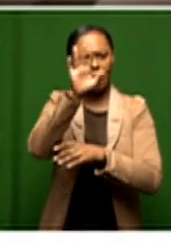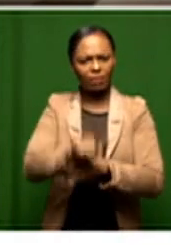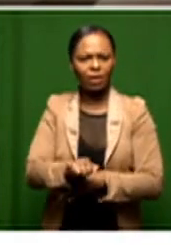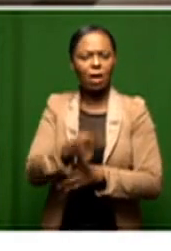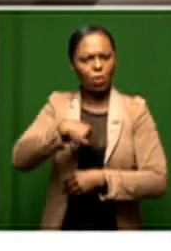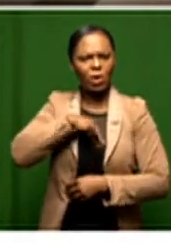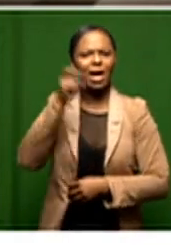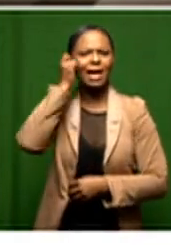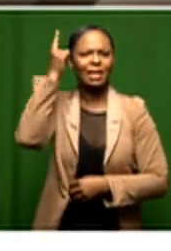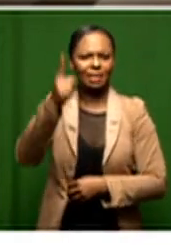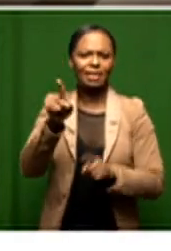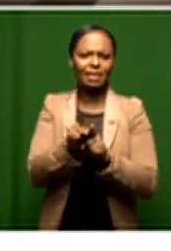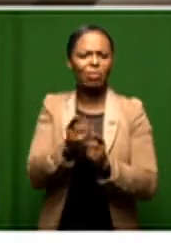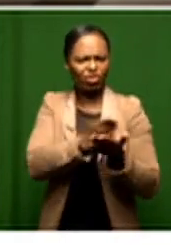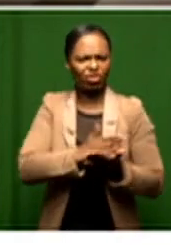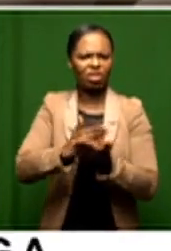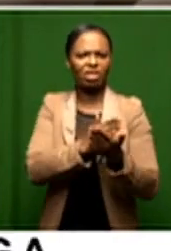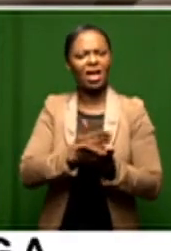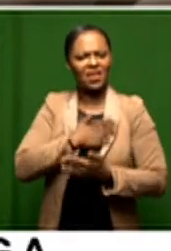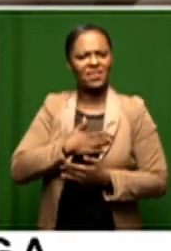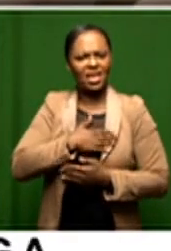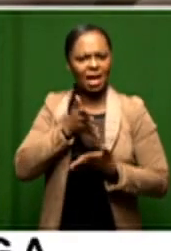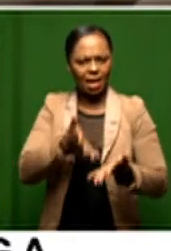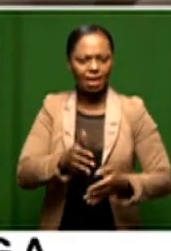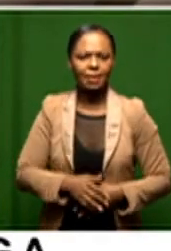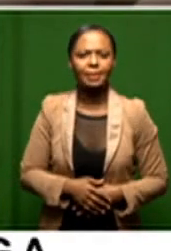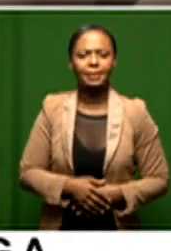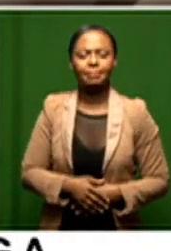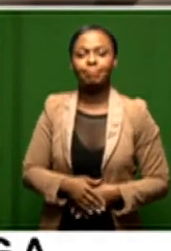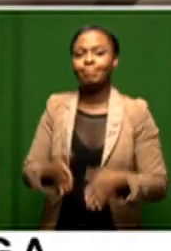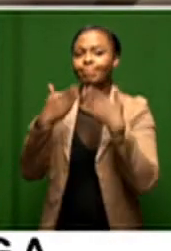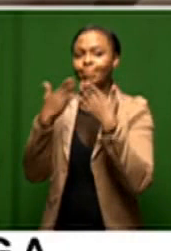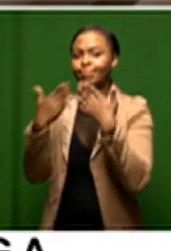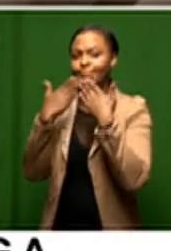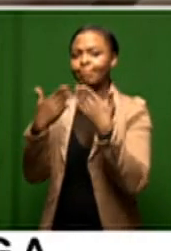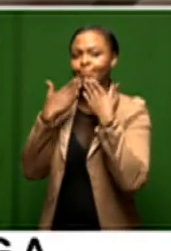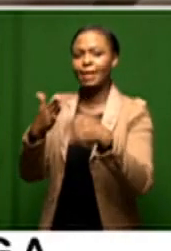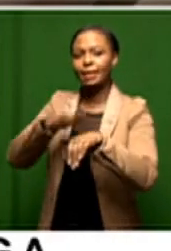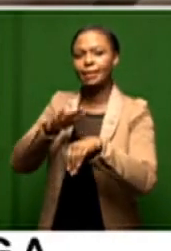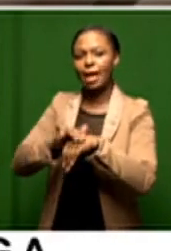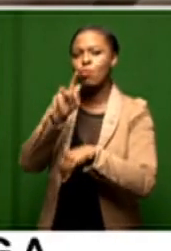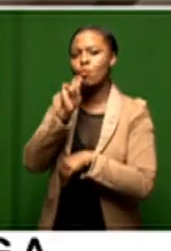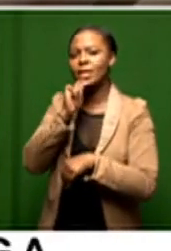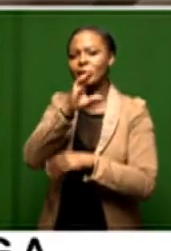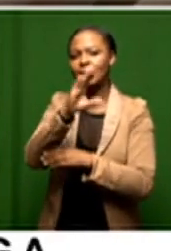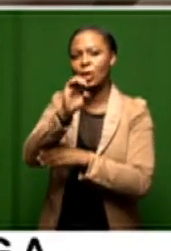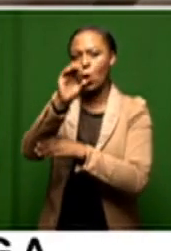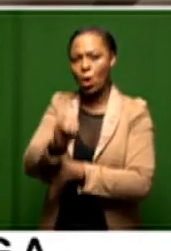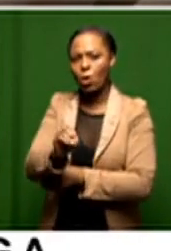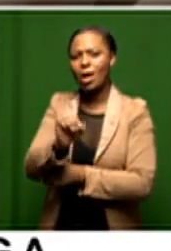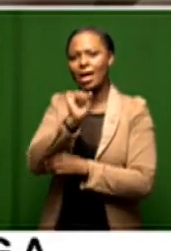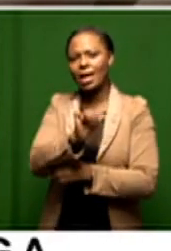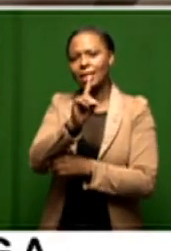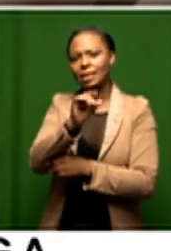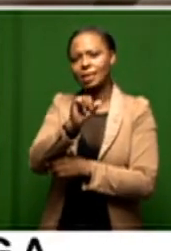that urgency and we share that feeling. Well, we have to leave it there. Thank you so much for your time this morning. CEO of Discovery Health,